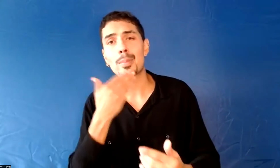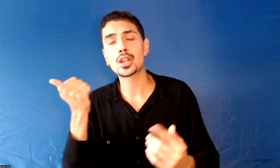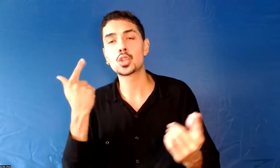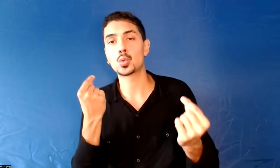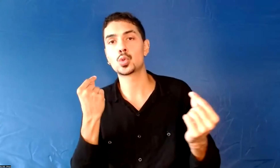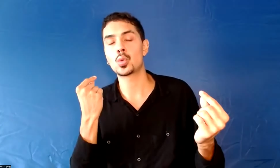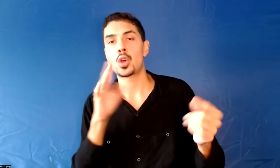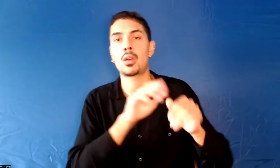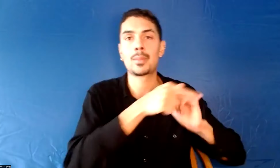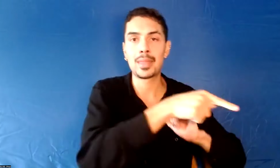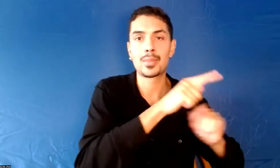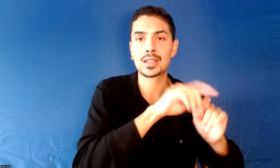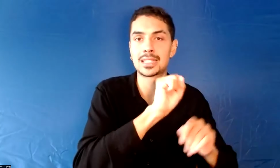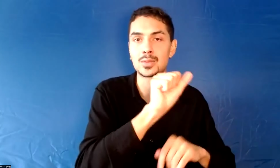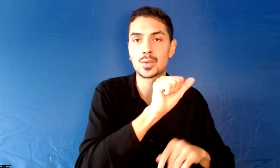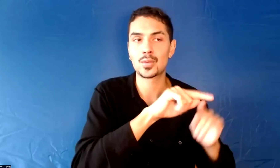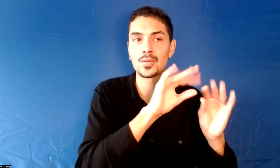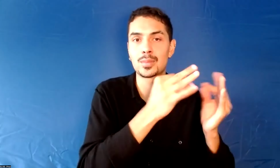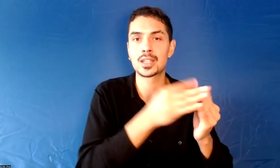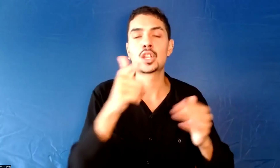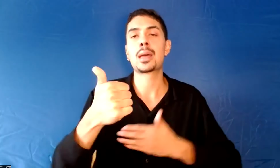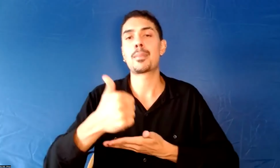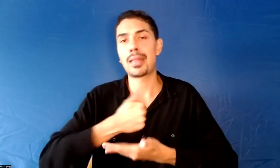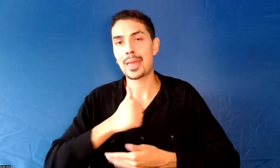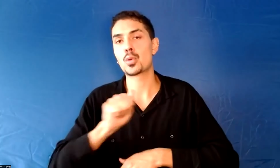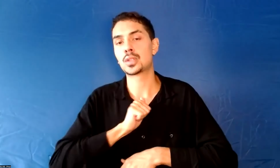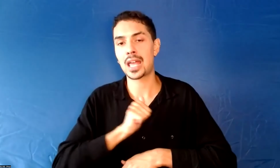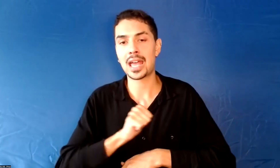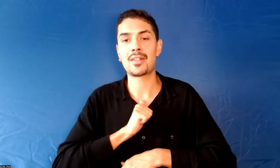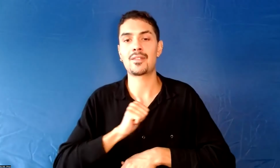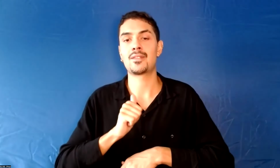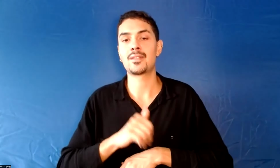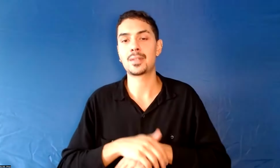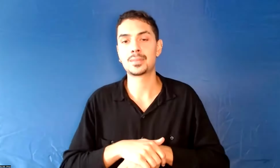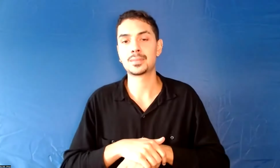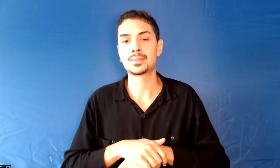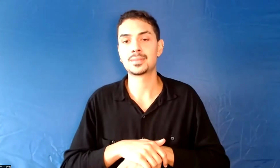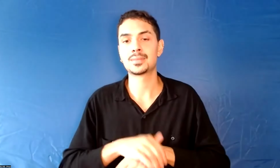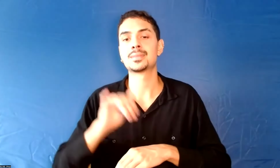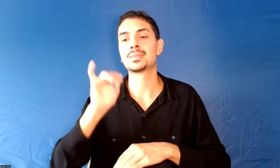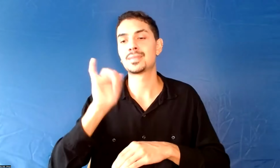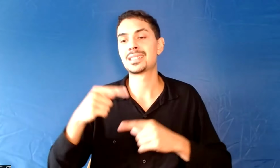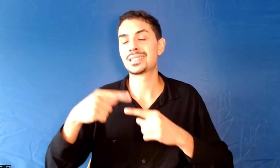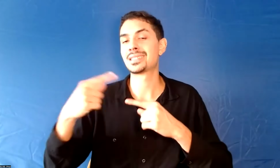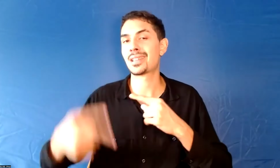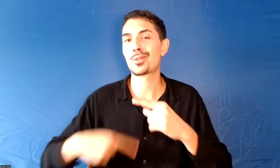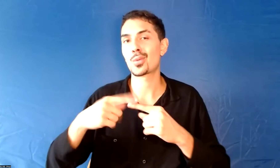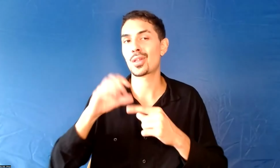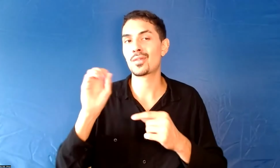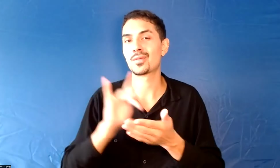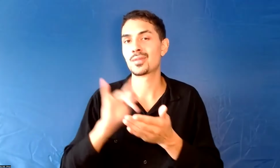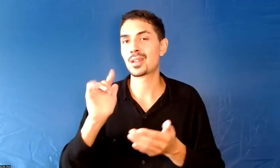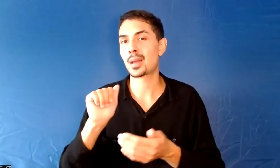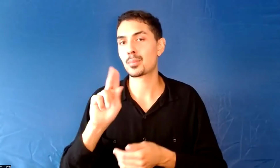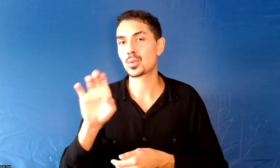goodness. As an adult, she blamed herself. That's the cycle of abuse,